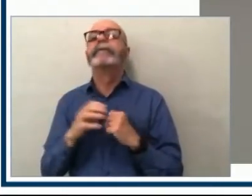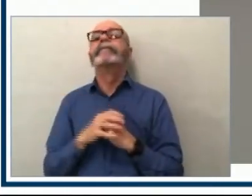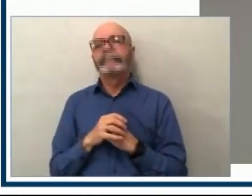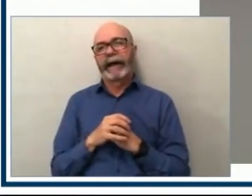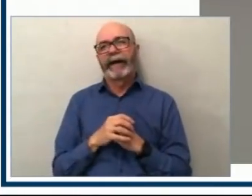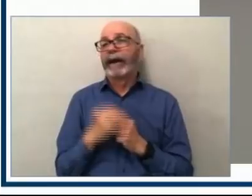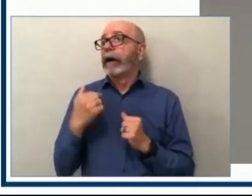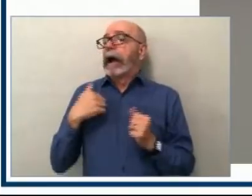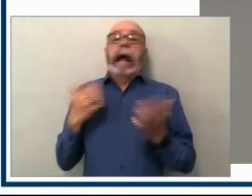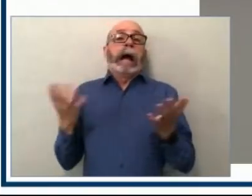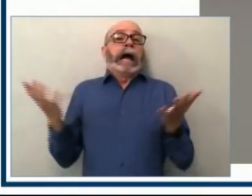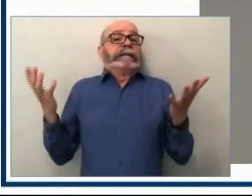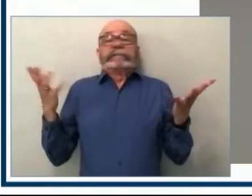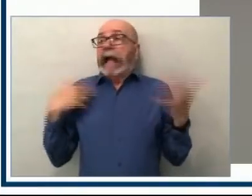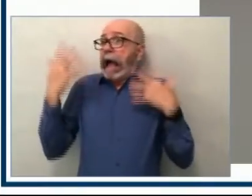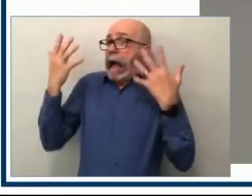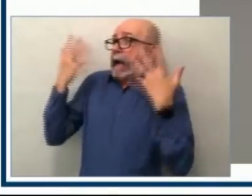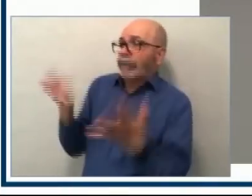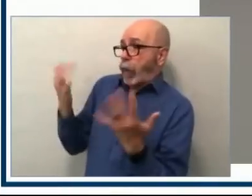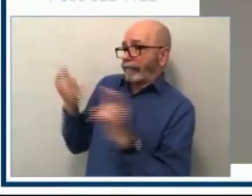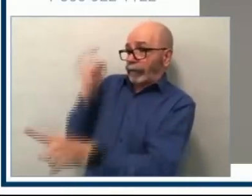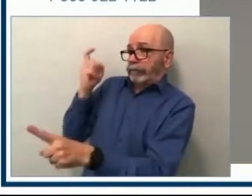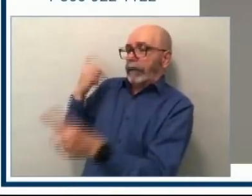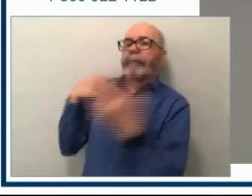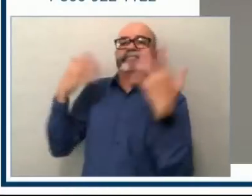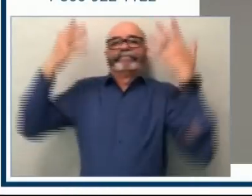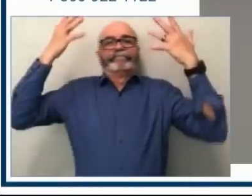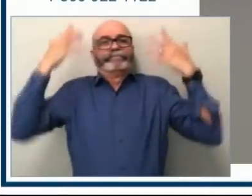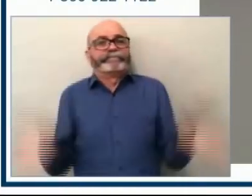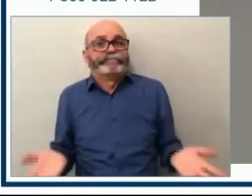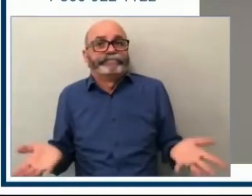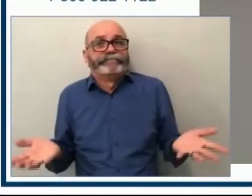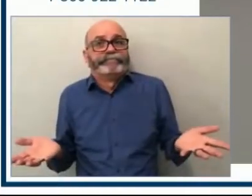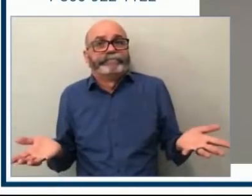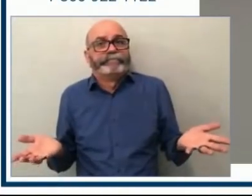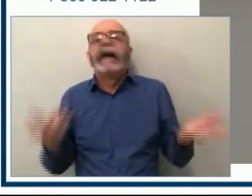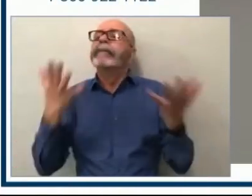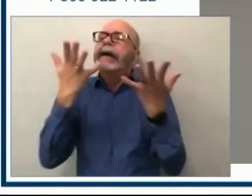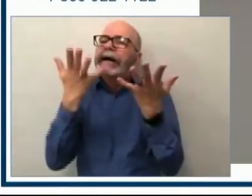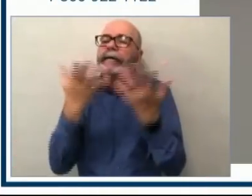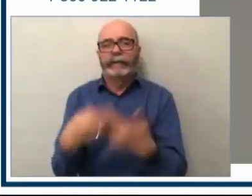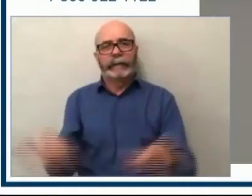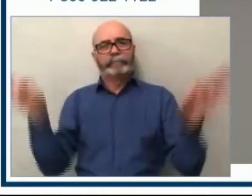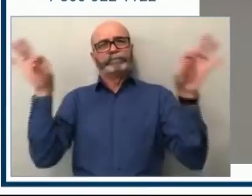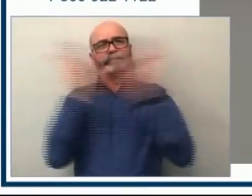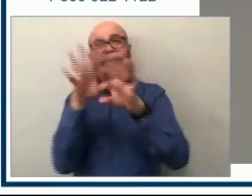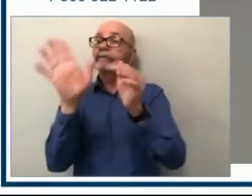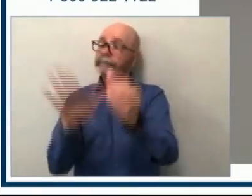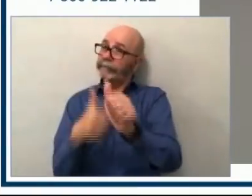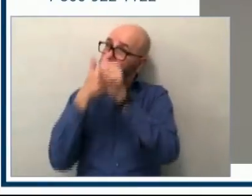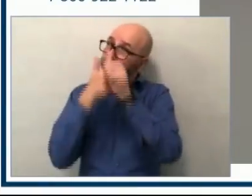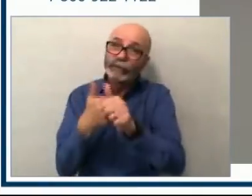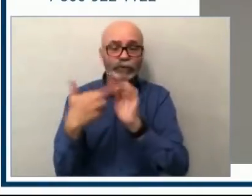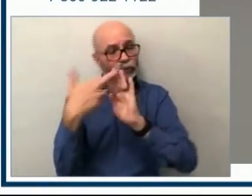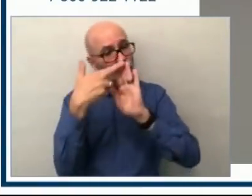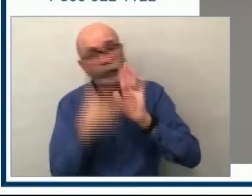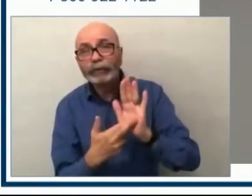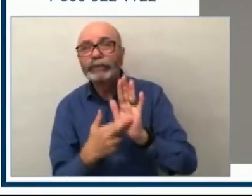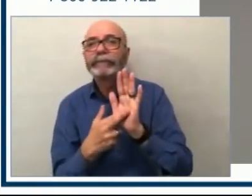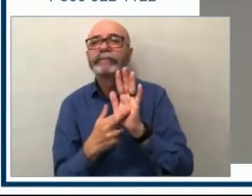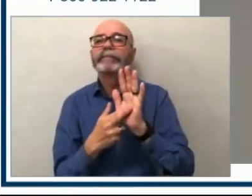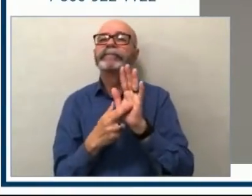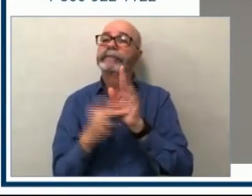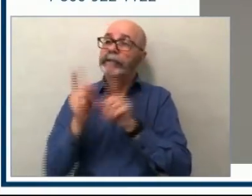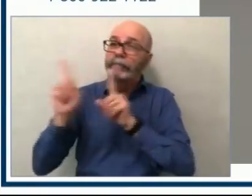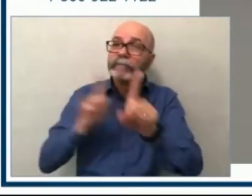think, again, to me it points out the importance of everybody continuing to do all these public health measures, because even if you do have the virus,